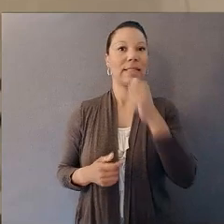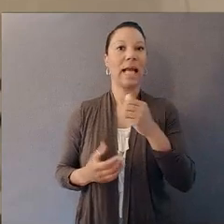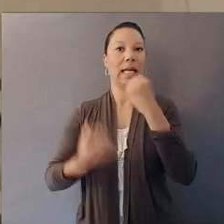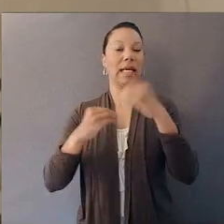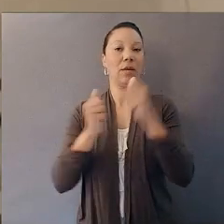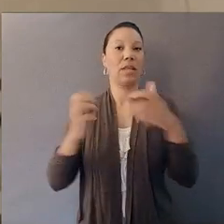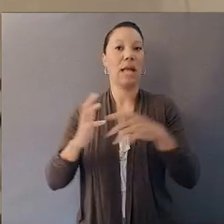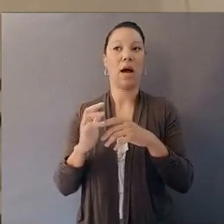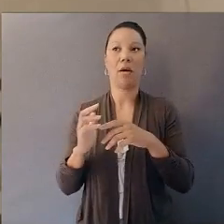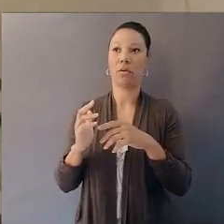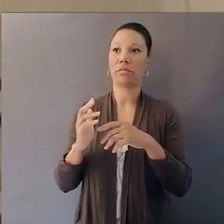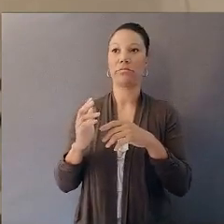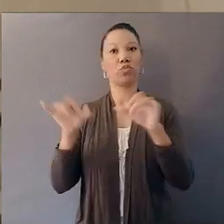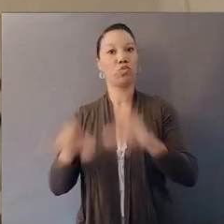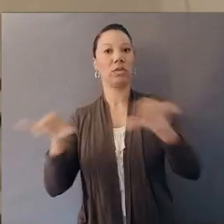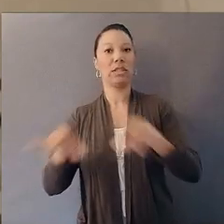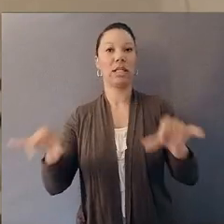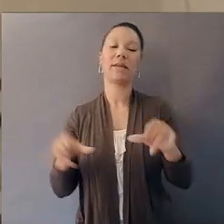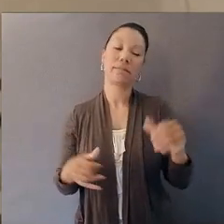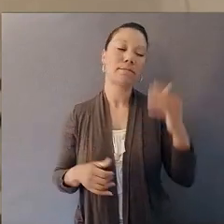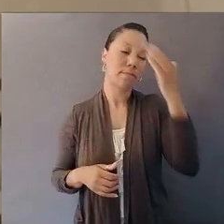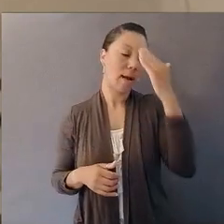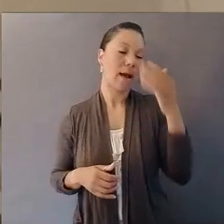it's hard, but I know that they can do it. I know